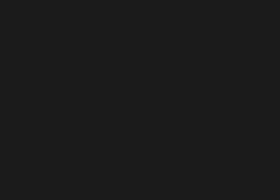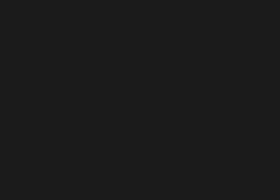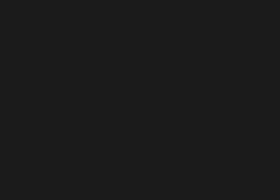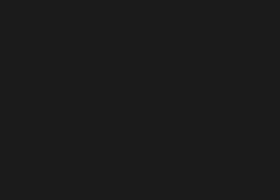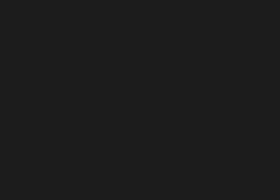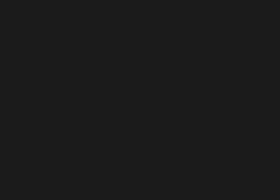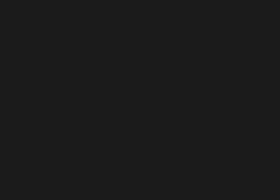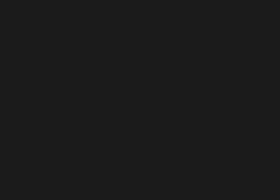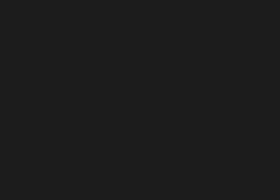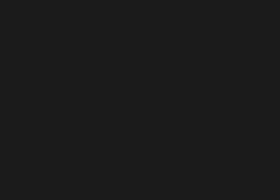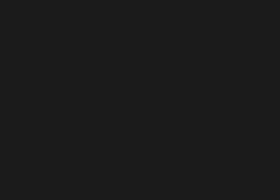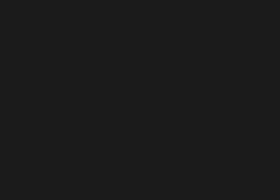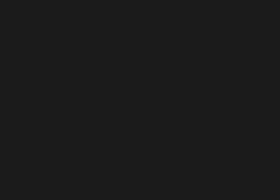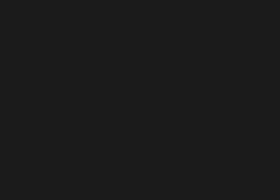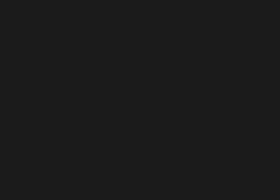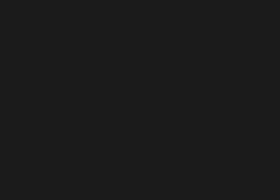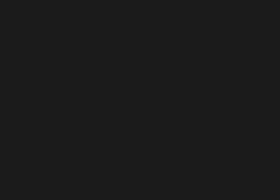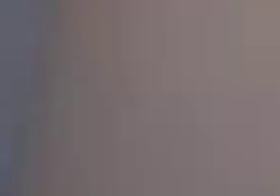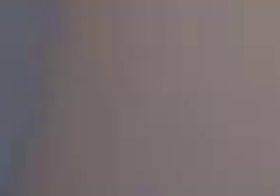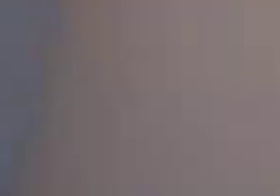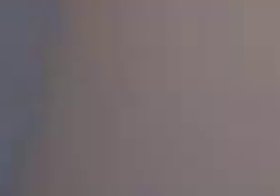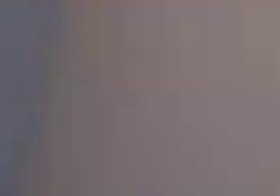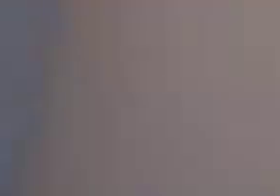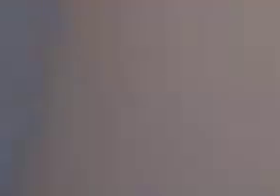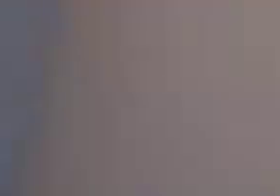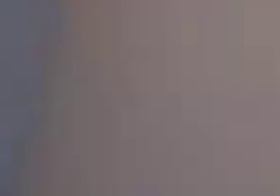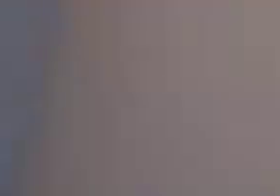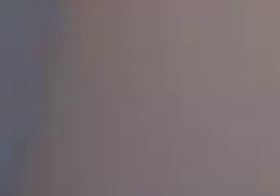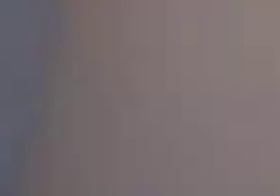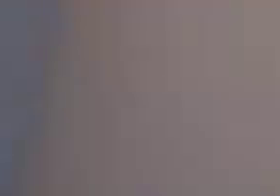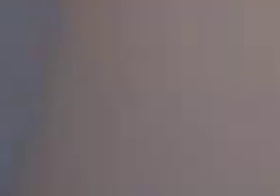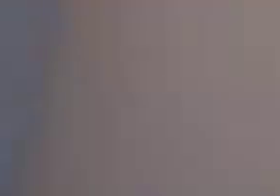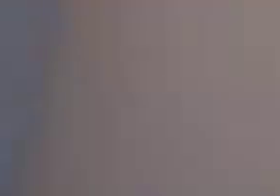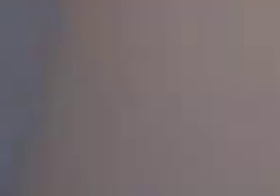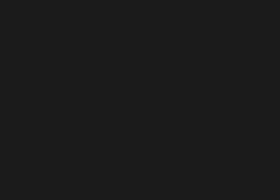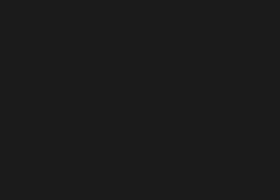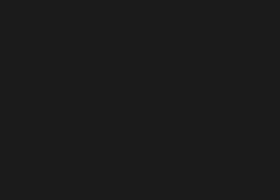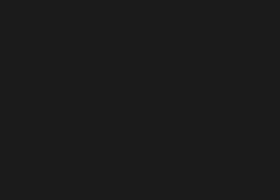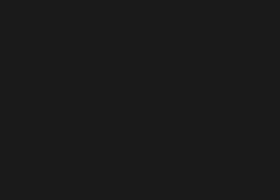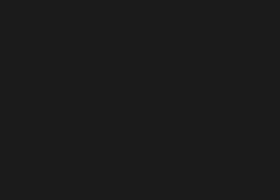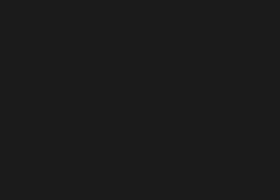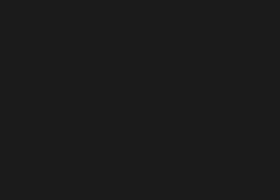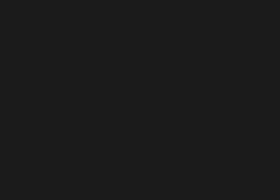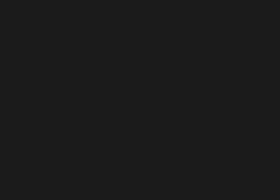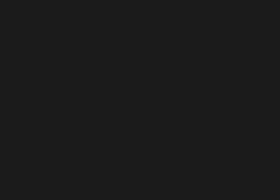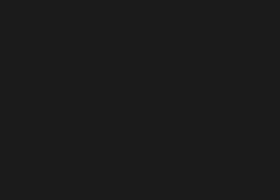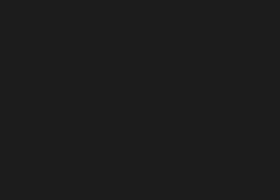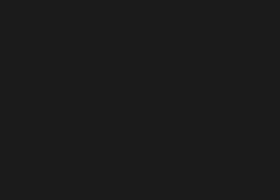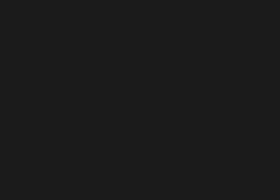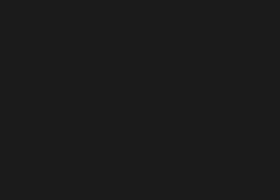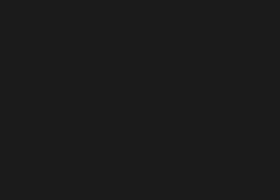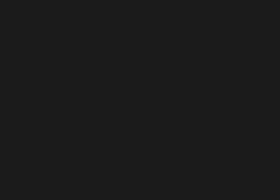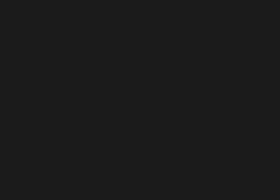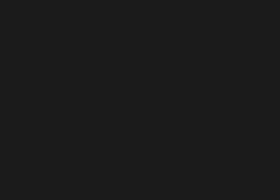Good And you morning. can. Yes, hi, Donna. Danica, how are you? Well, thank you. I just wanted to know if we could have